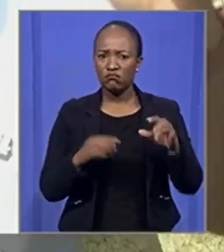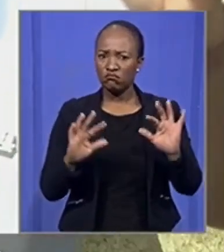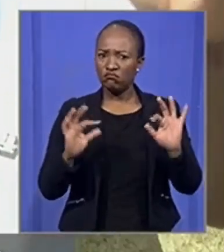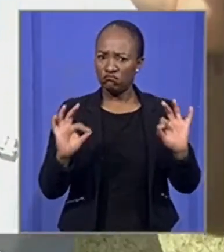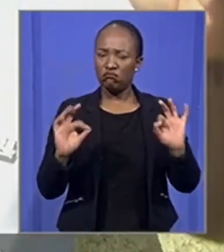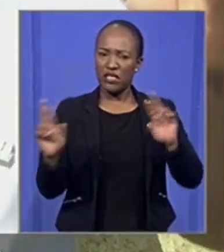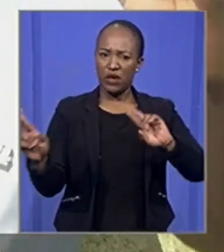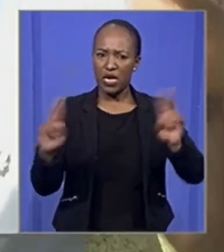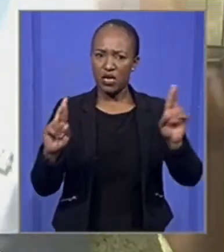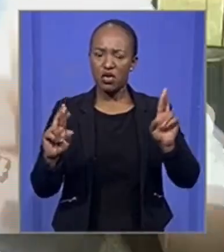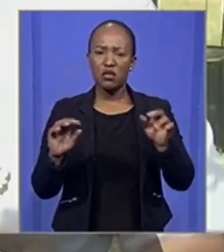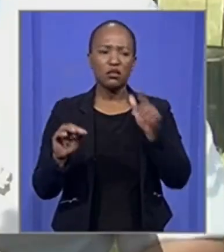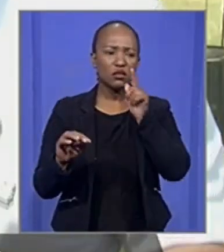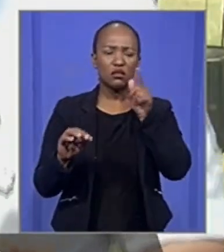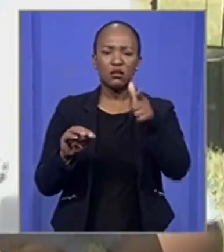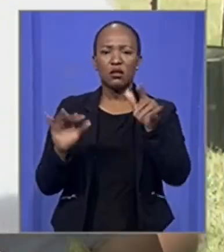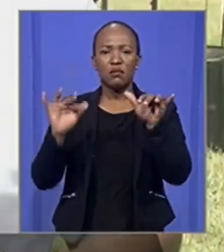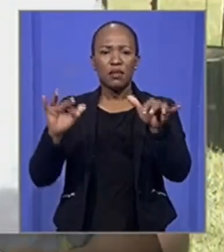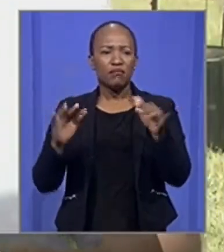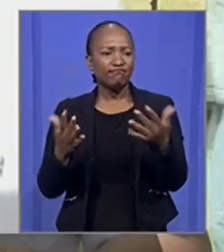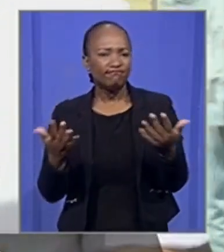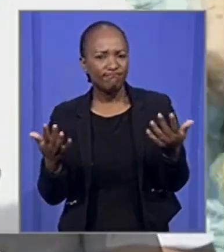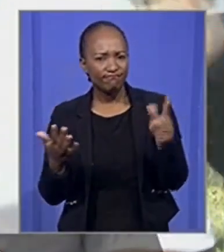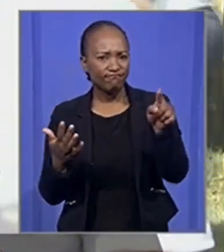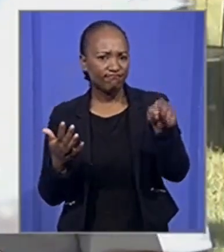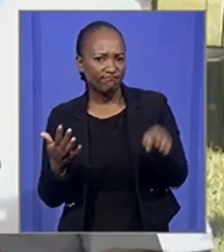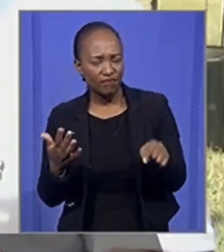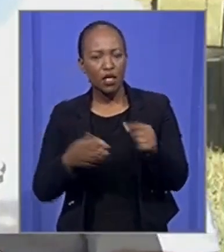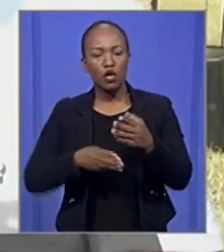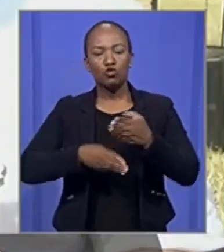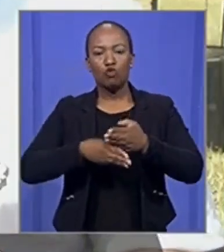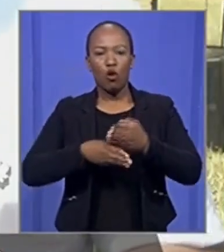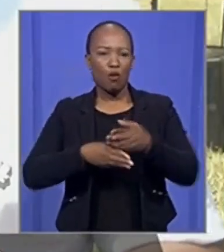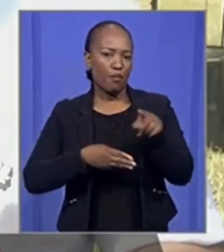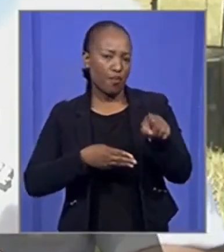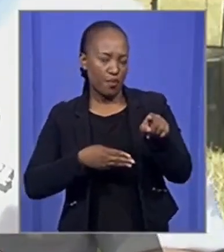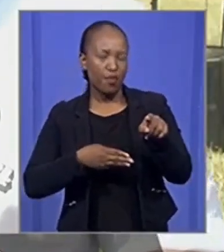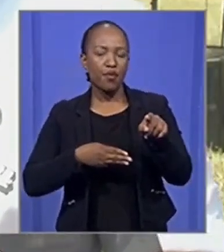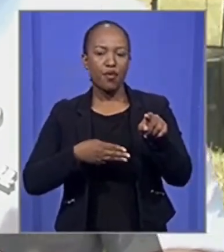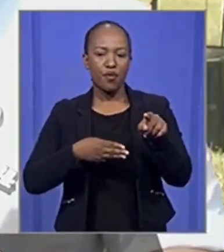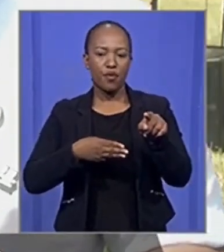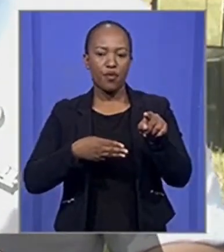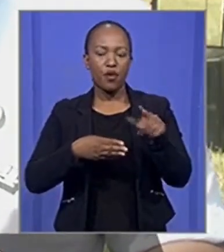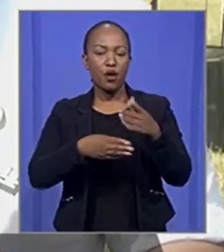this shortage of jobs, like the